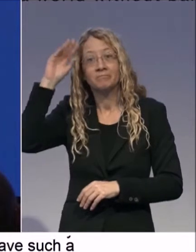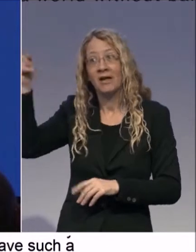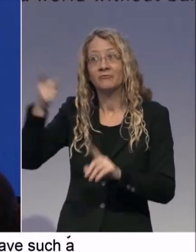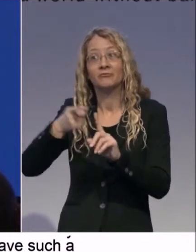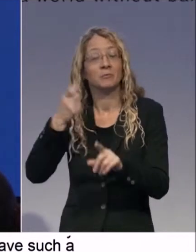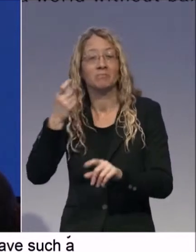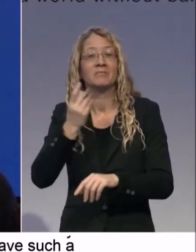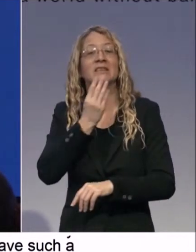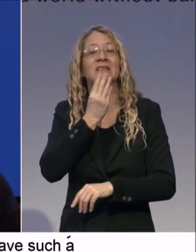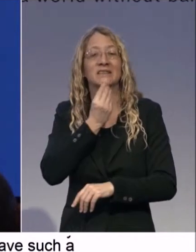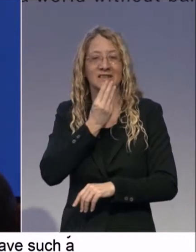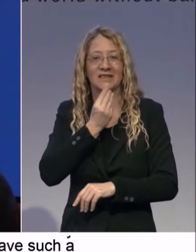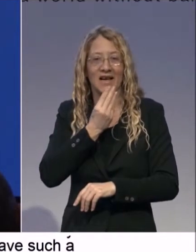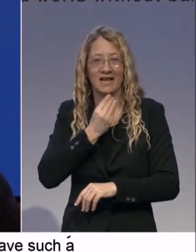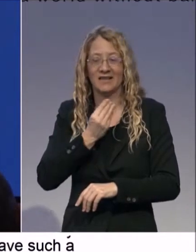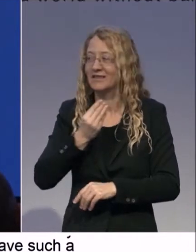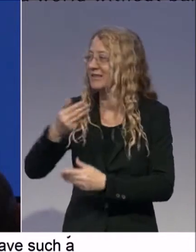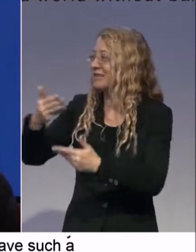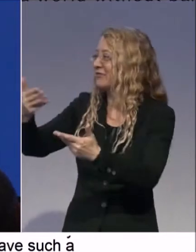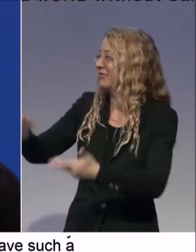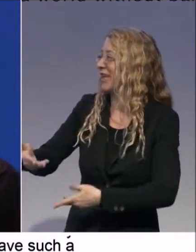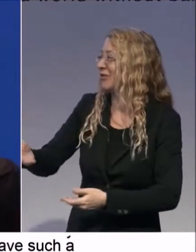the couch.